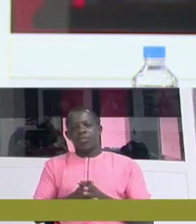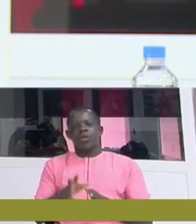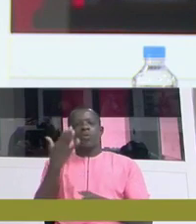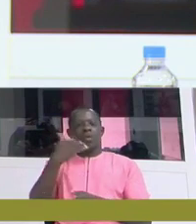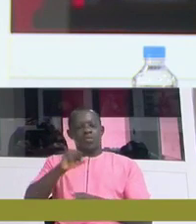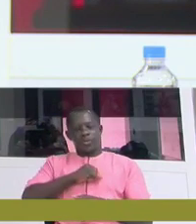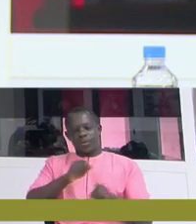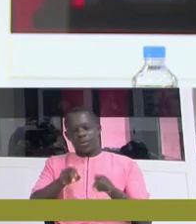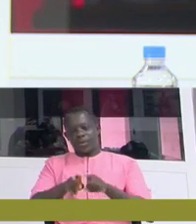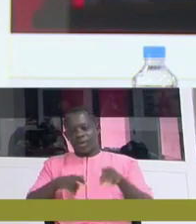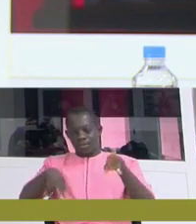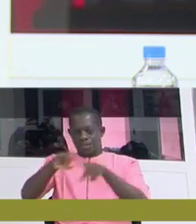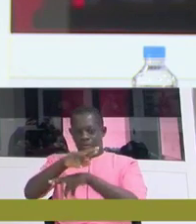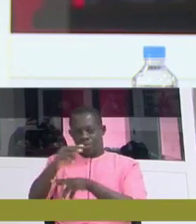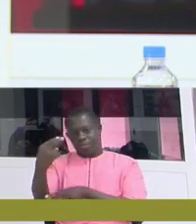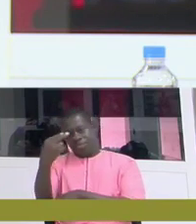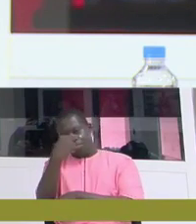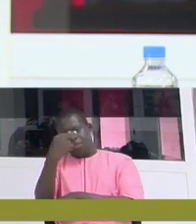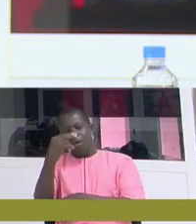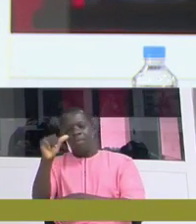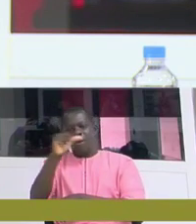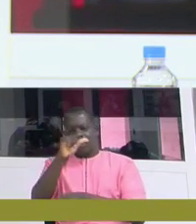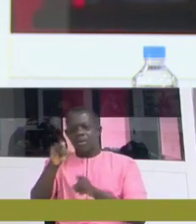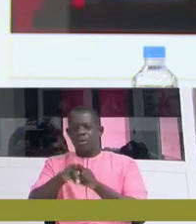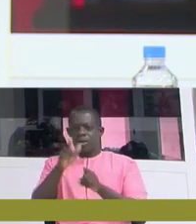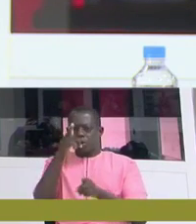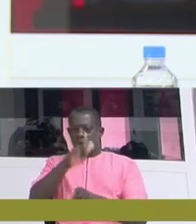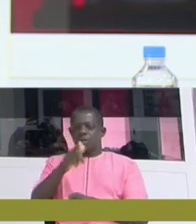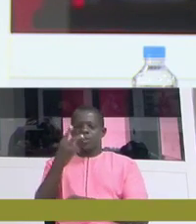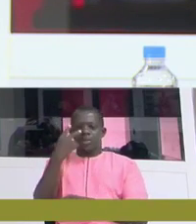When he looked behind and saw me,